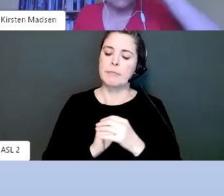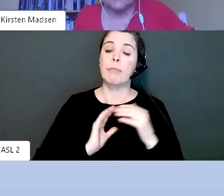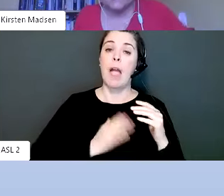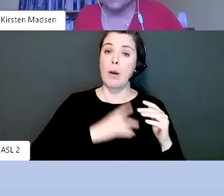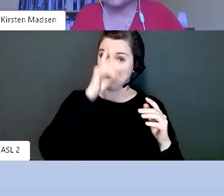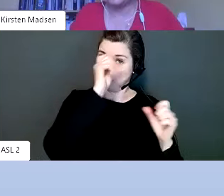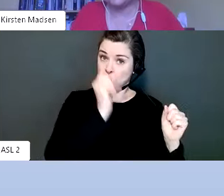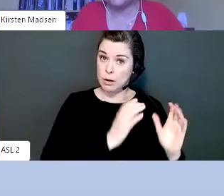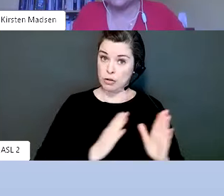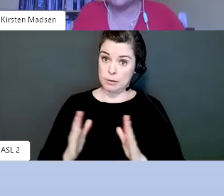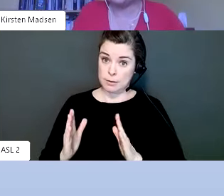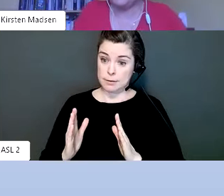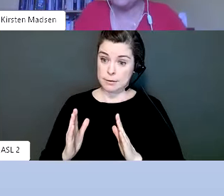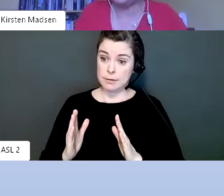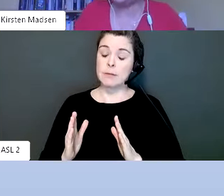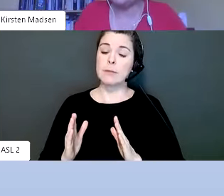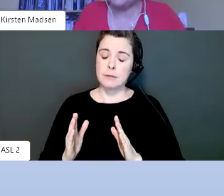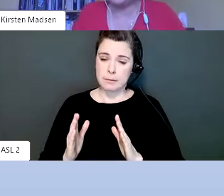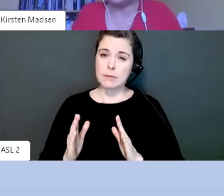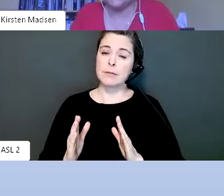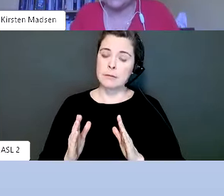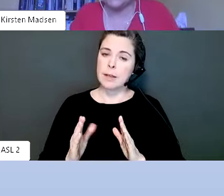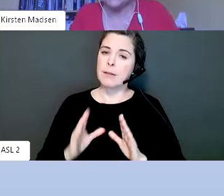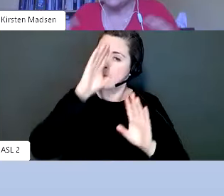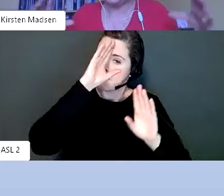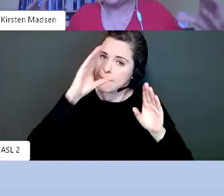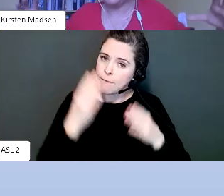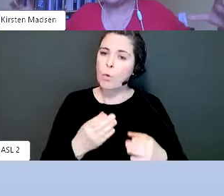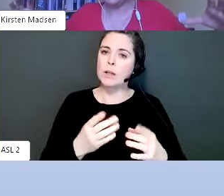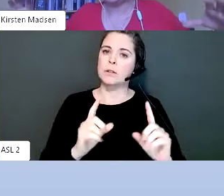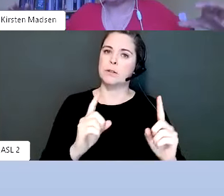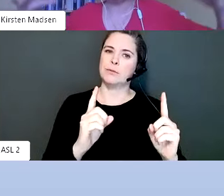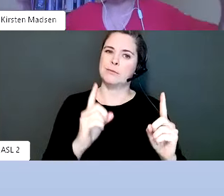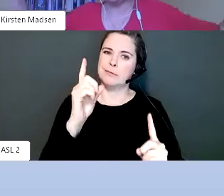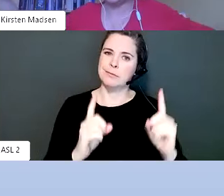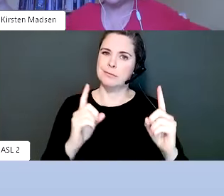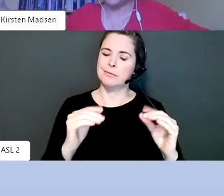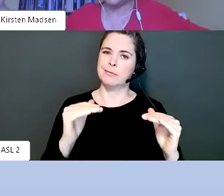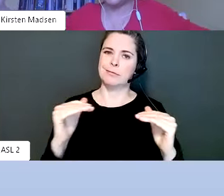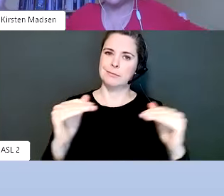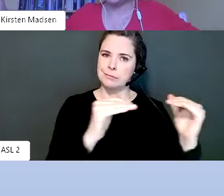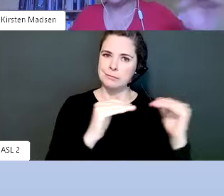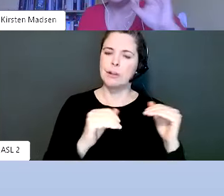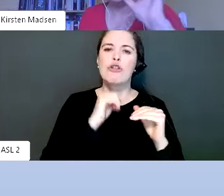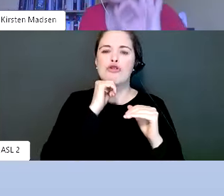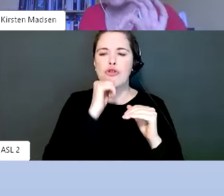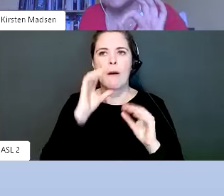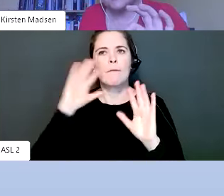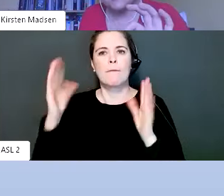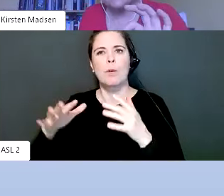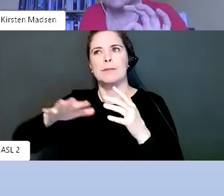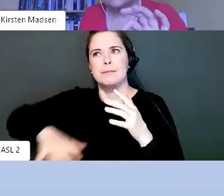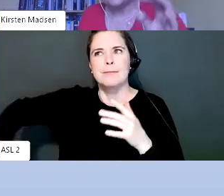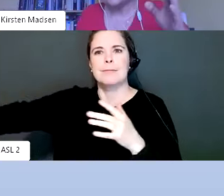actually designed to deal with peer-to-peer bullying and not things within the larger organization. But that